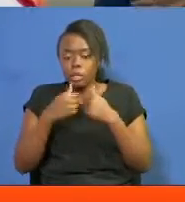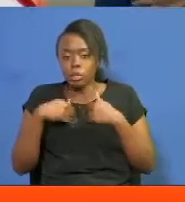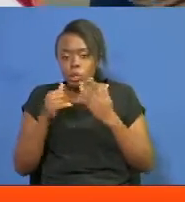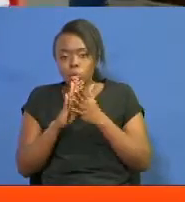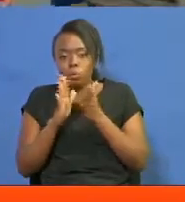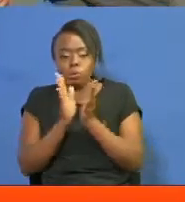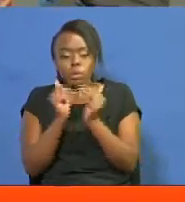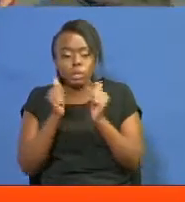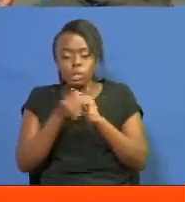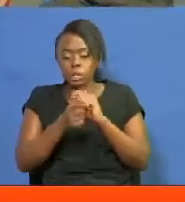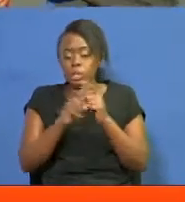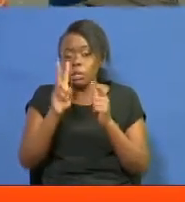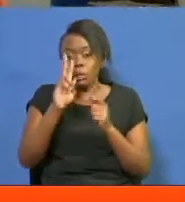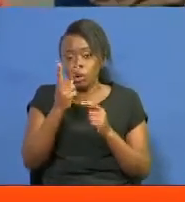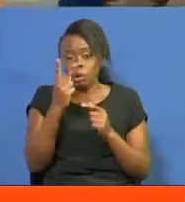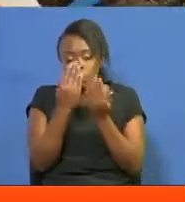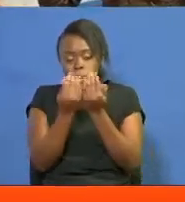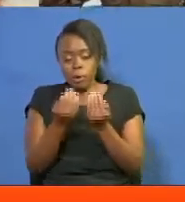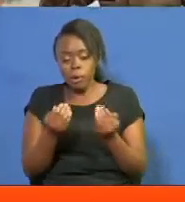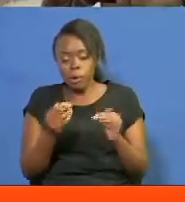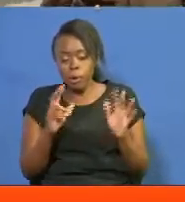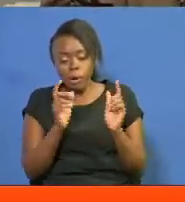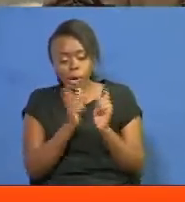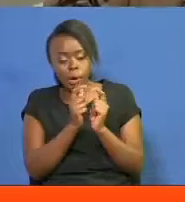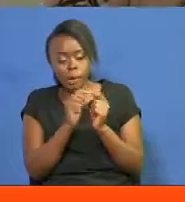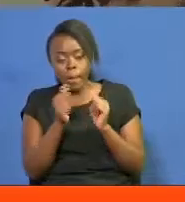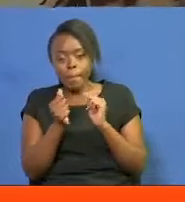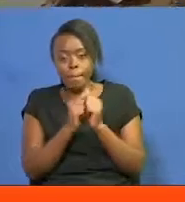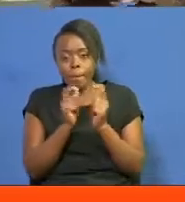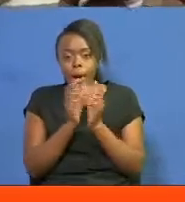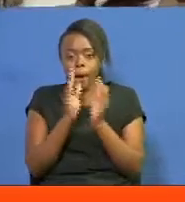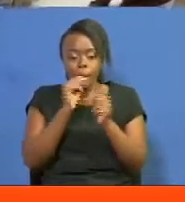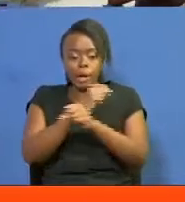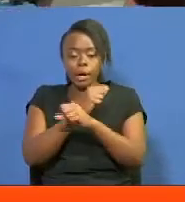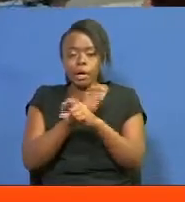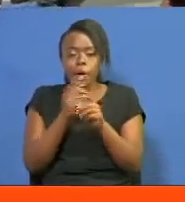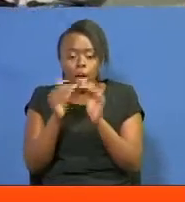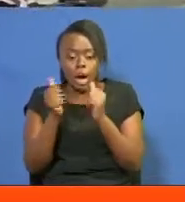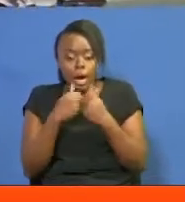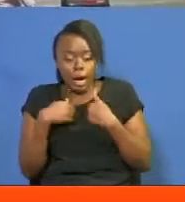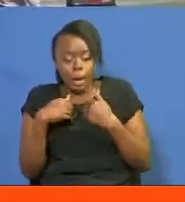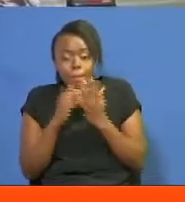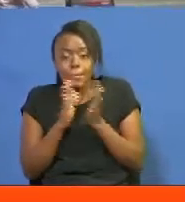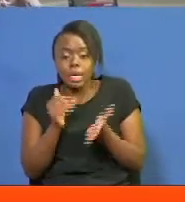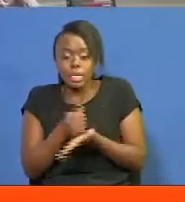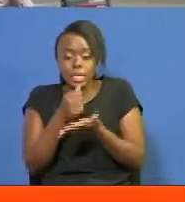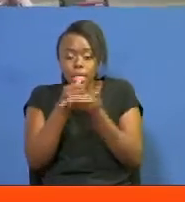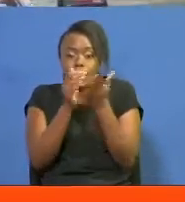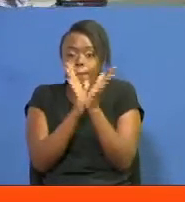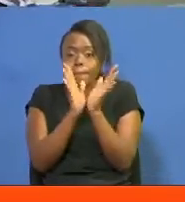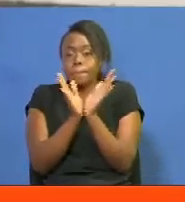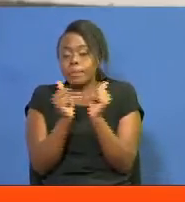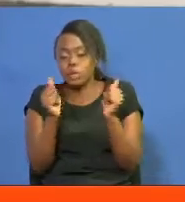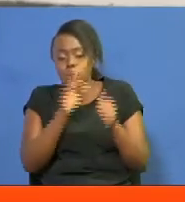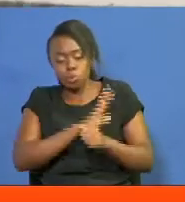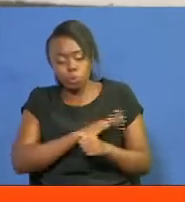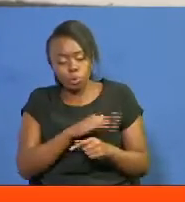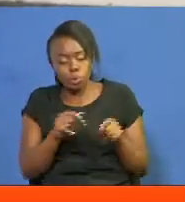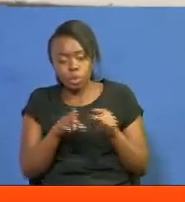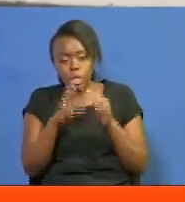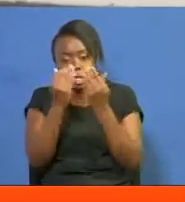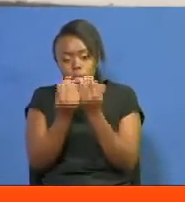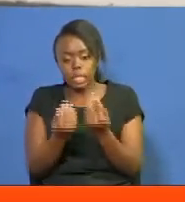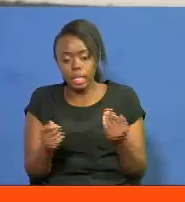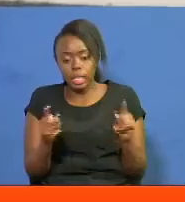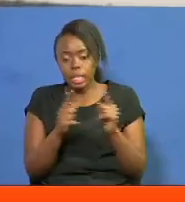attack that saw 2 children bitten. On matters security, the boats will help to evacuate women and